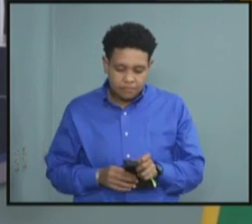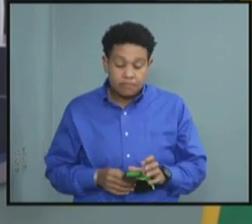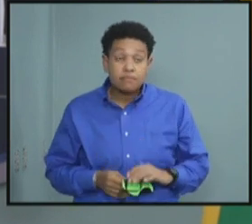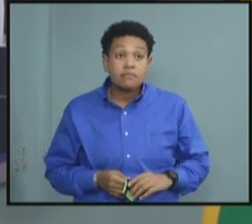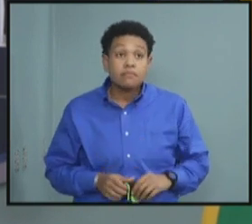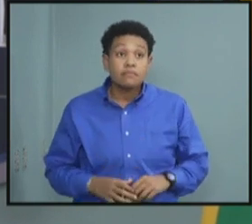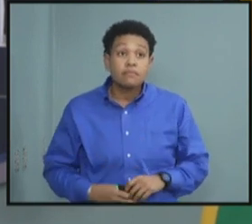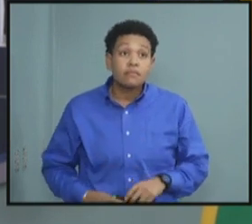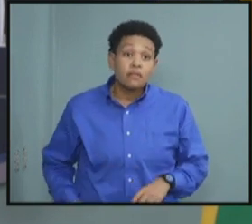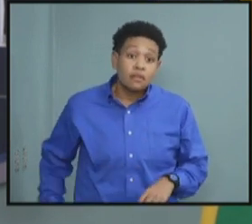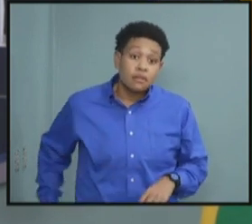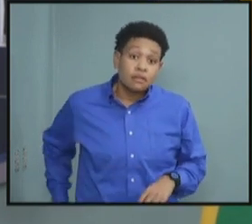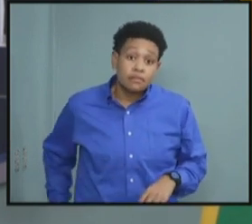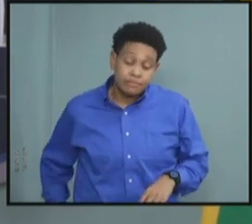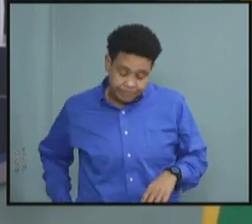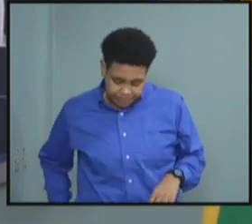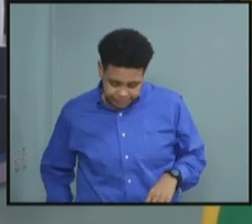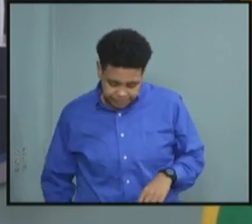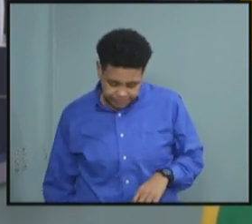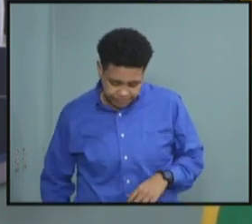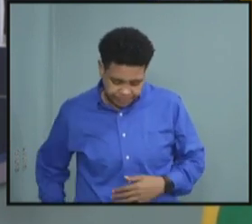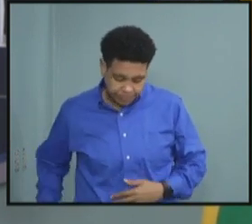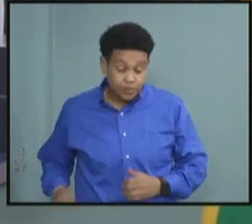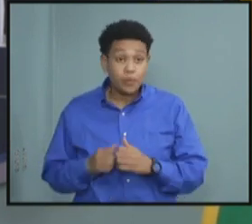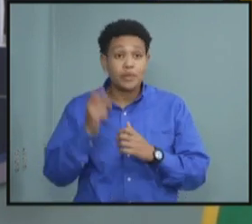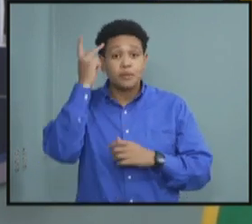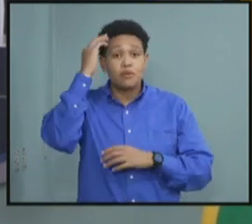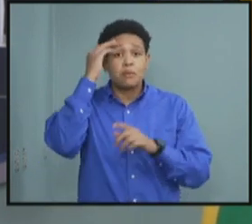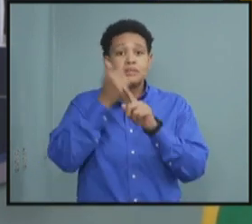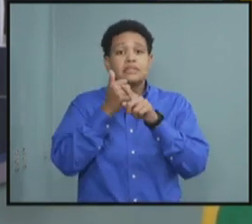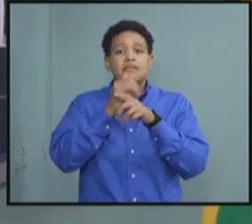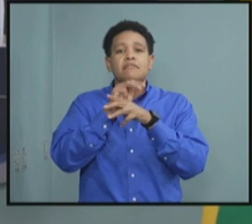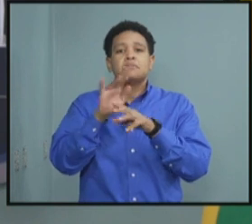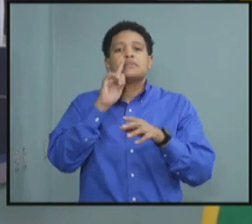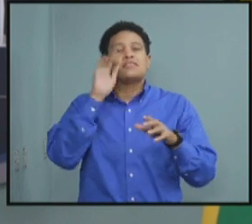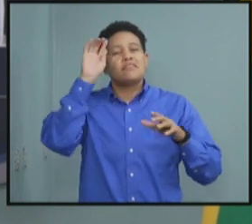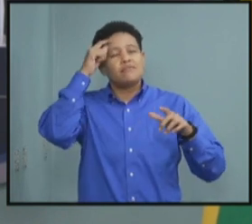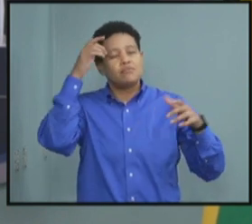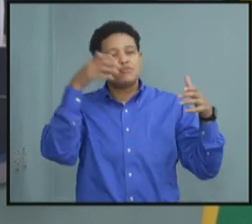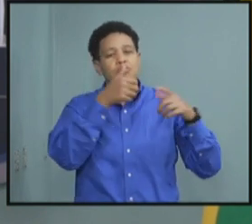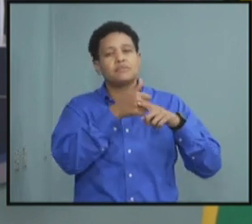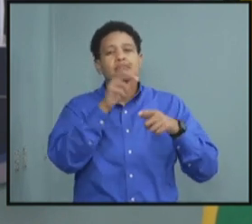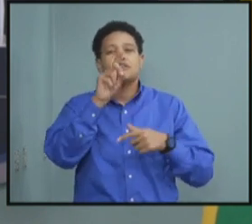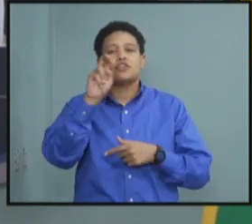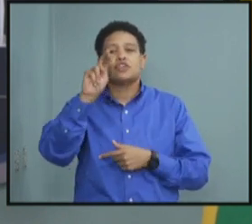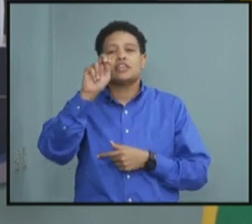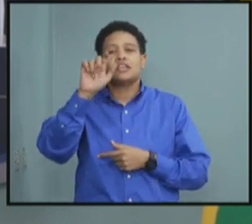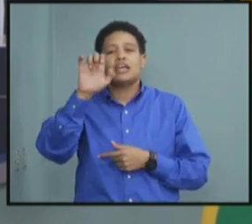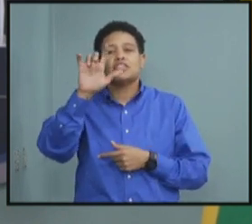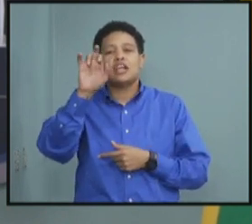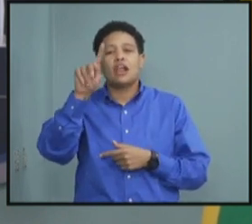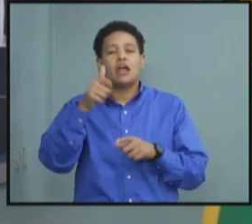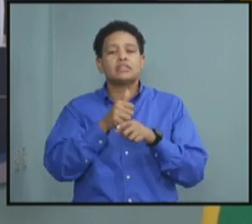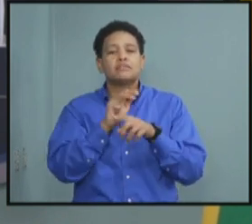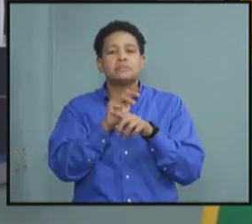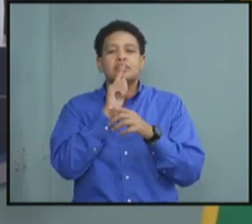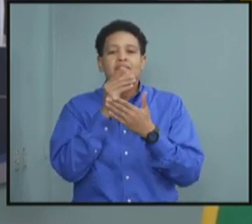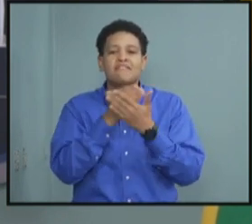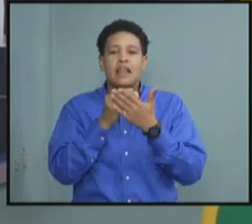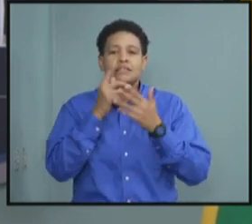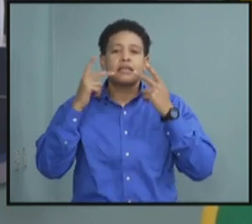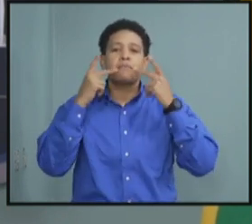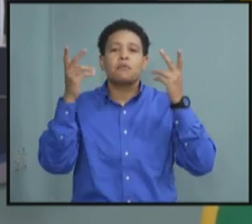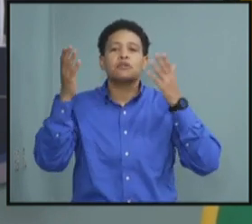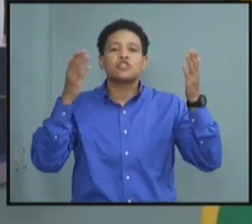this evening are Ministers of Cabinet, Dr. Nigel Clark, the Minister of Finance and the Public Service, Dr.